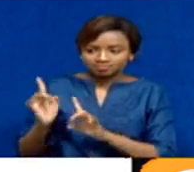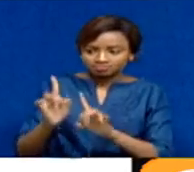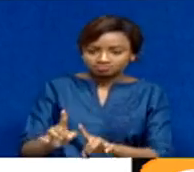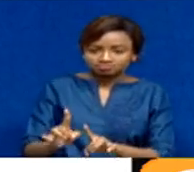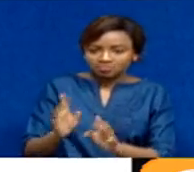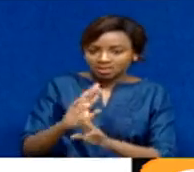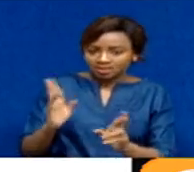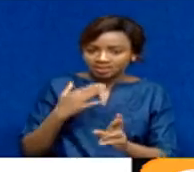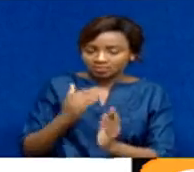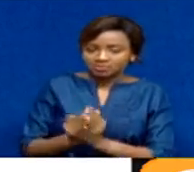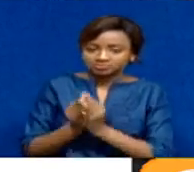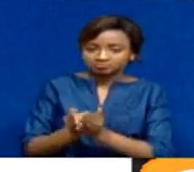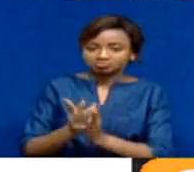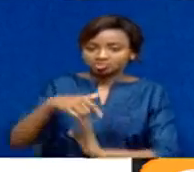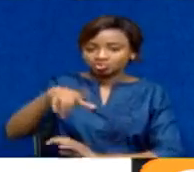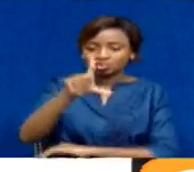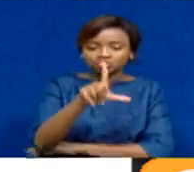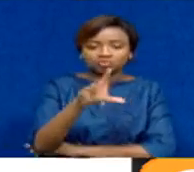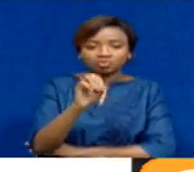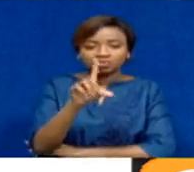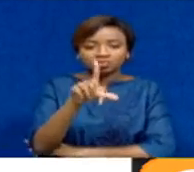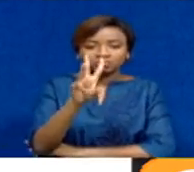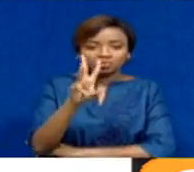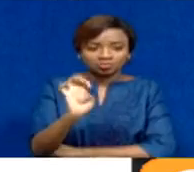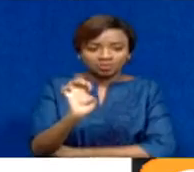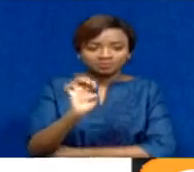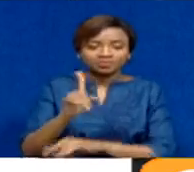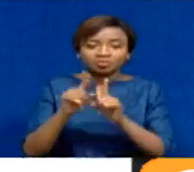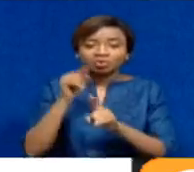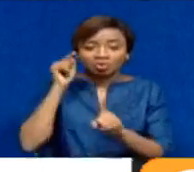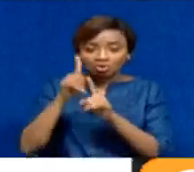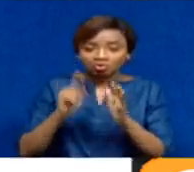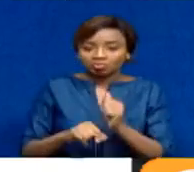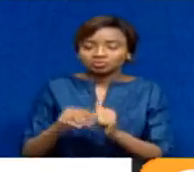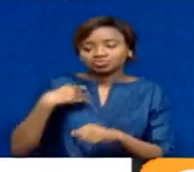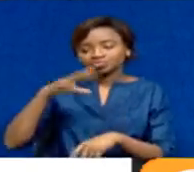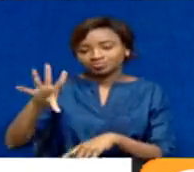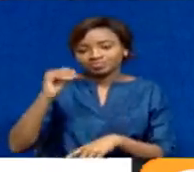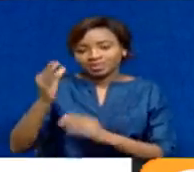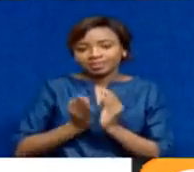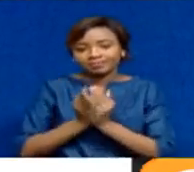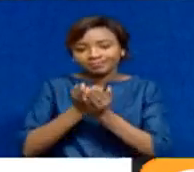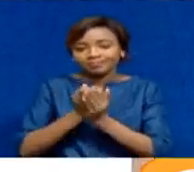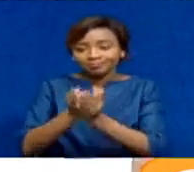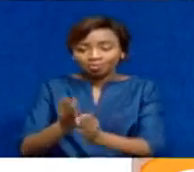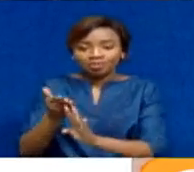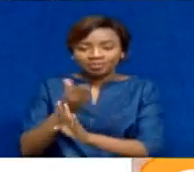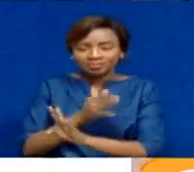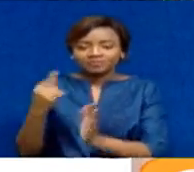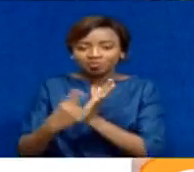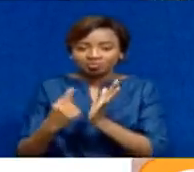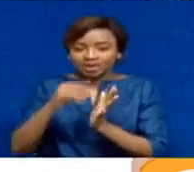to the Lolwe military barracks in the neighboring Uganda, this time round to receive their boats that were seized by the Ugandan